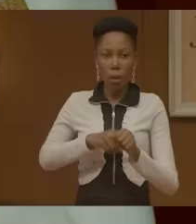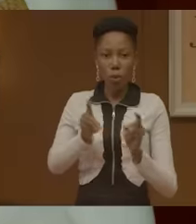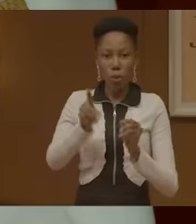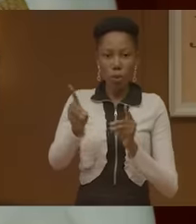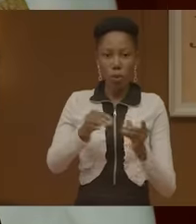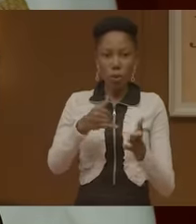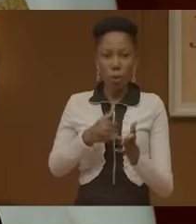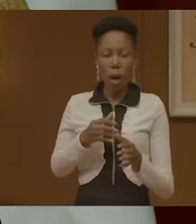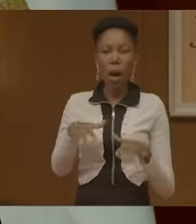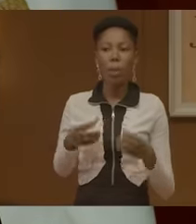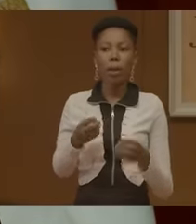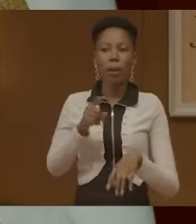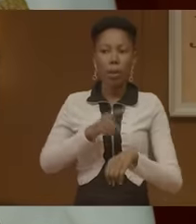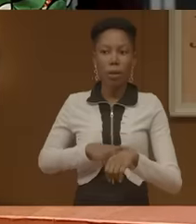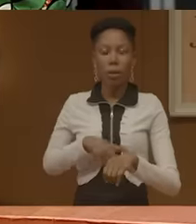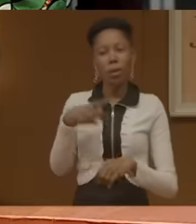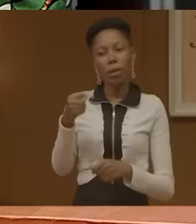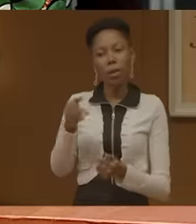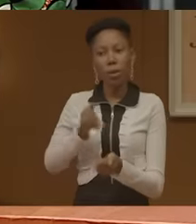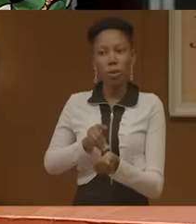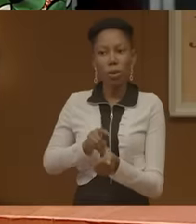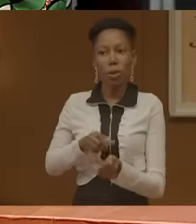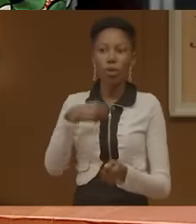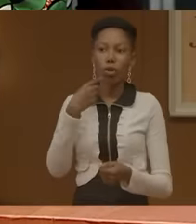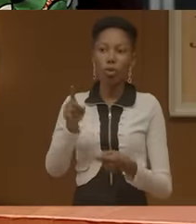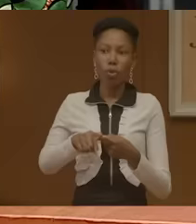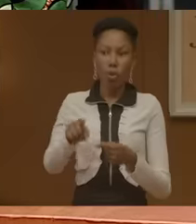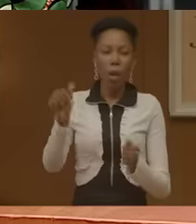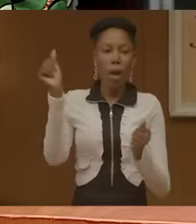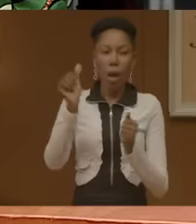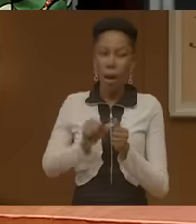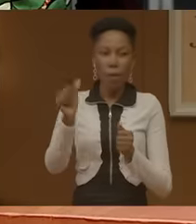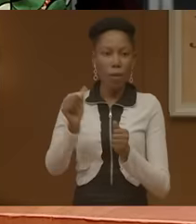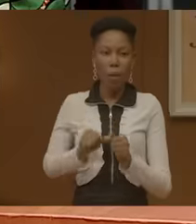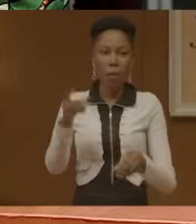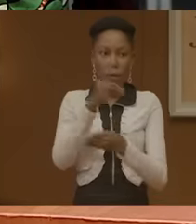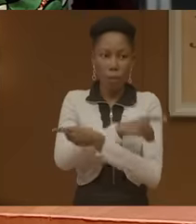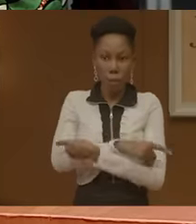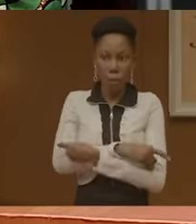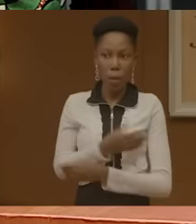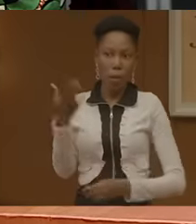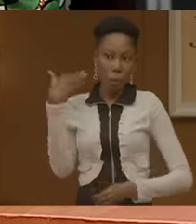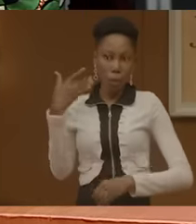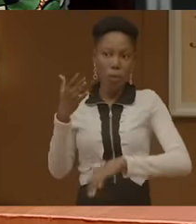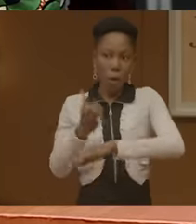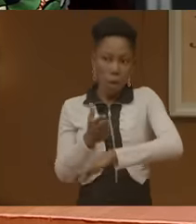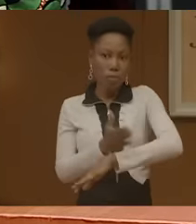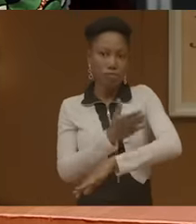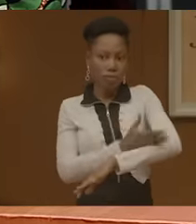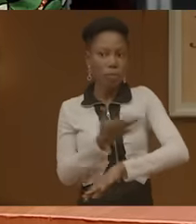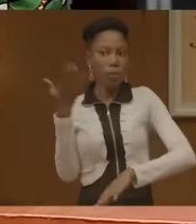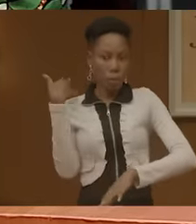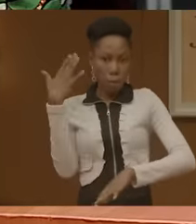How often do you do that? Are you supposed to do that? The doctor asked us to every day. And it was improving when you were doing it every day